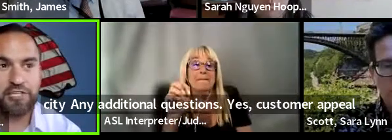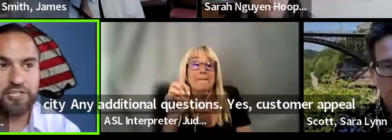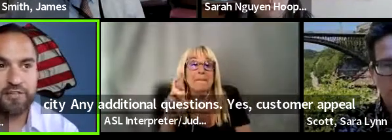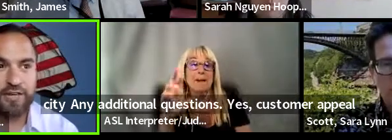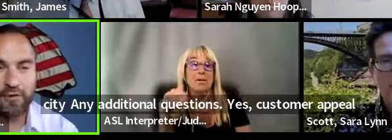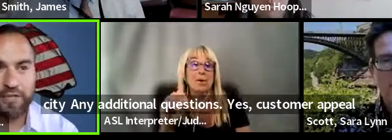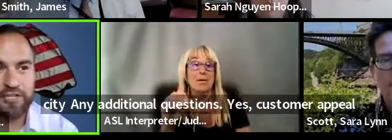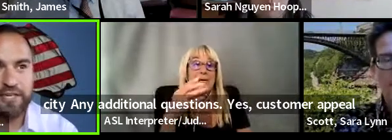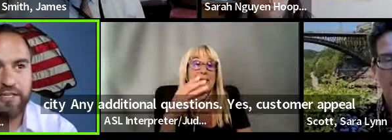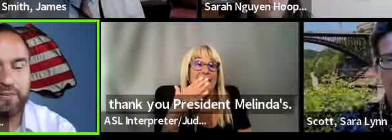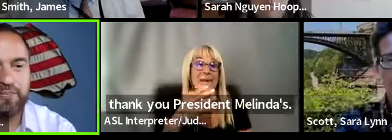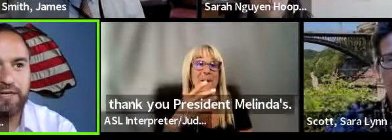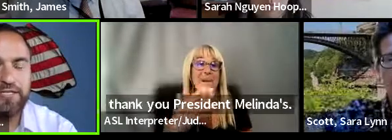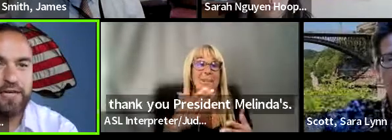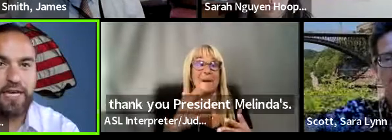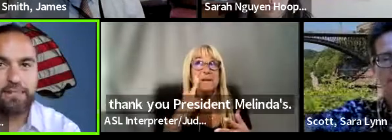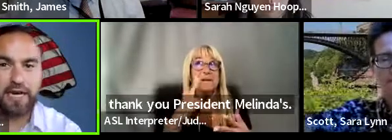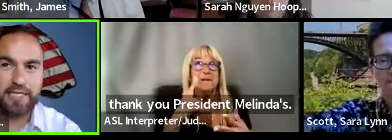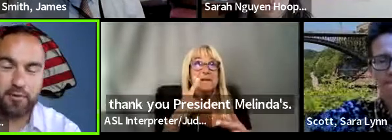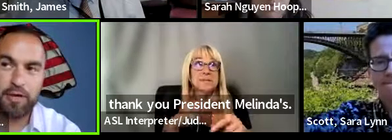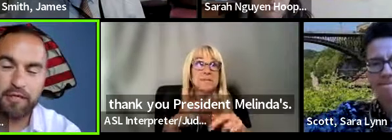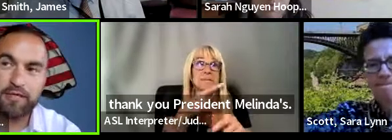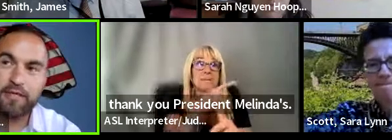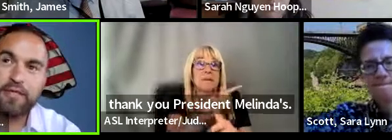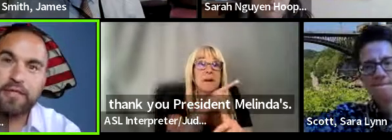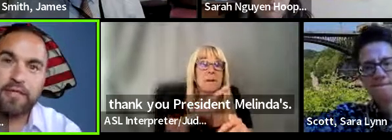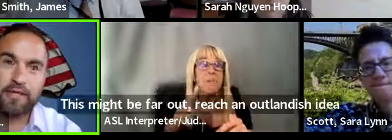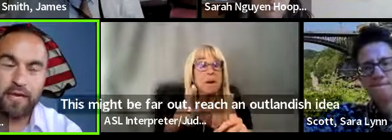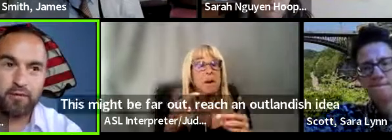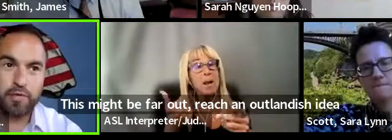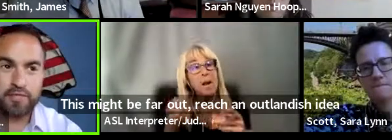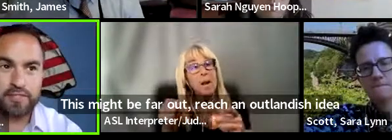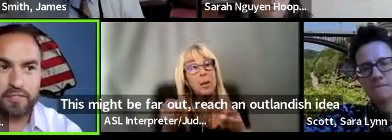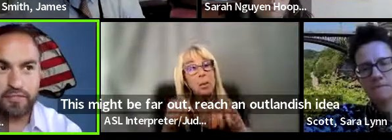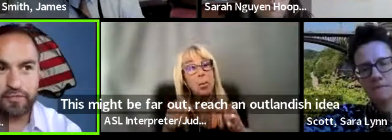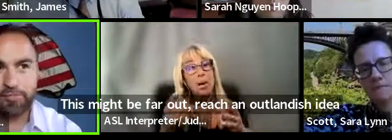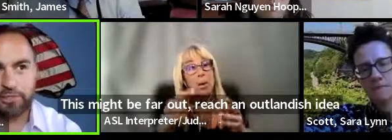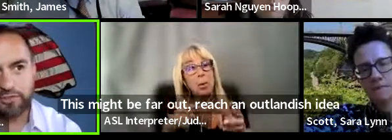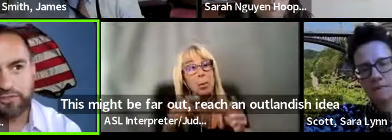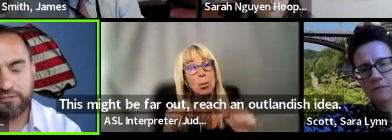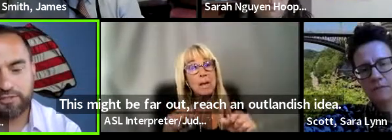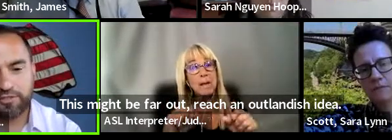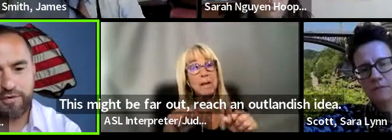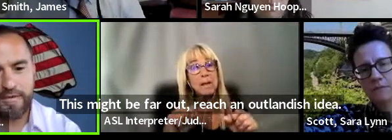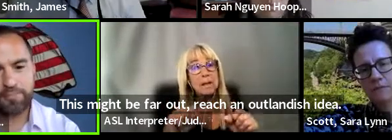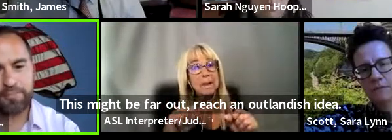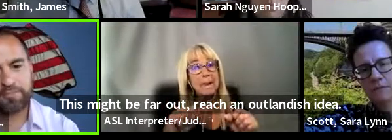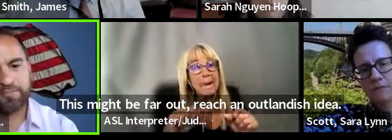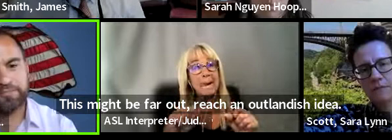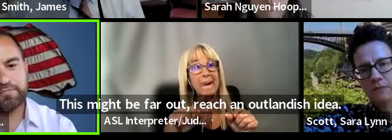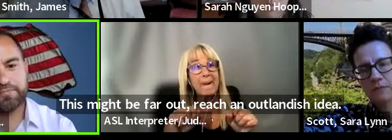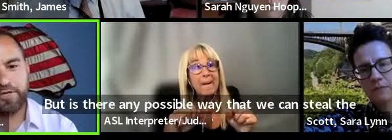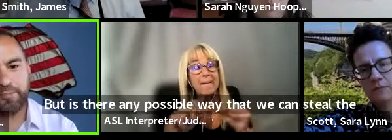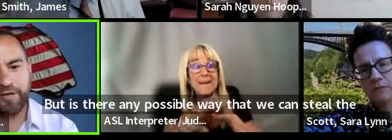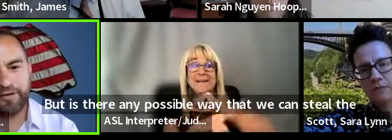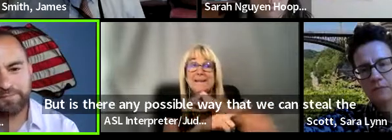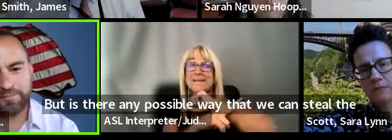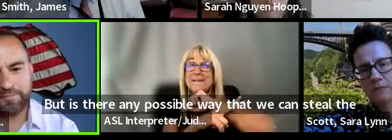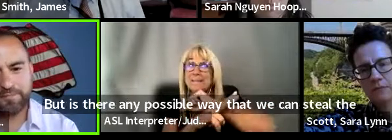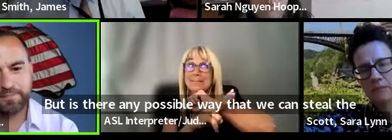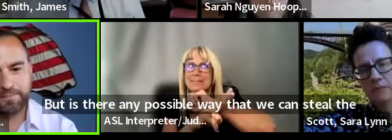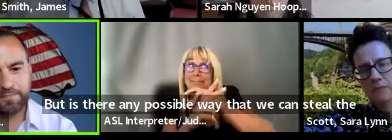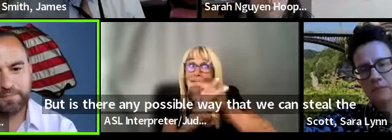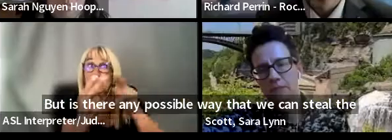far outreach and outlandish idea, but is there any possible way that we can steal the Bills training camp? Bring them